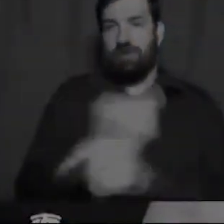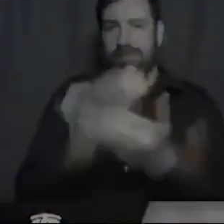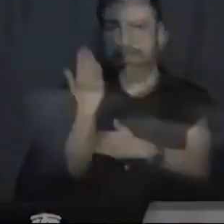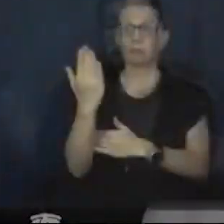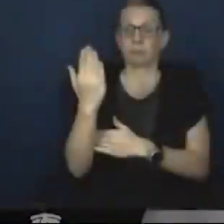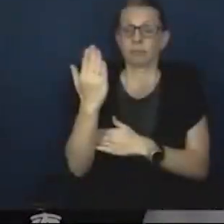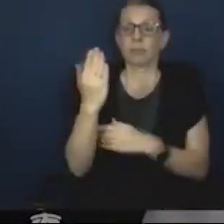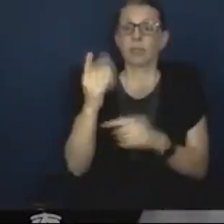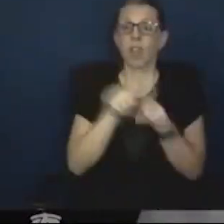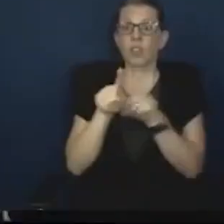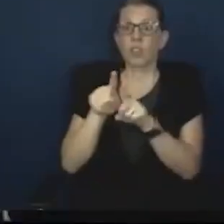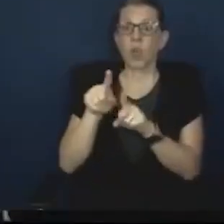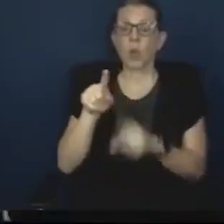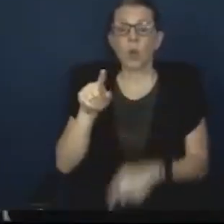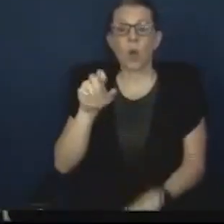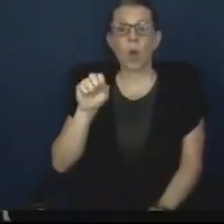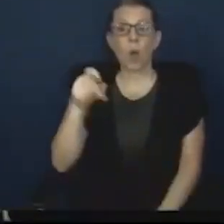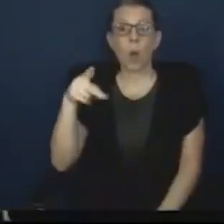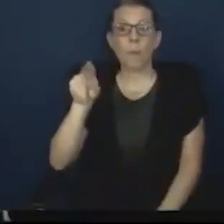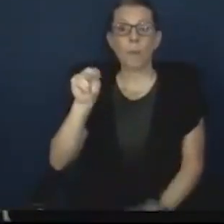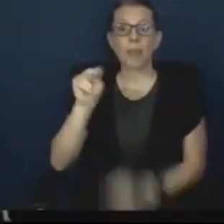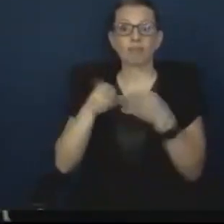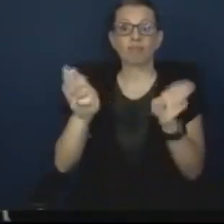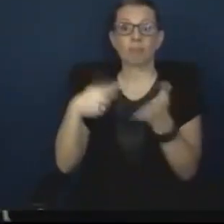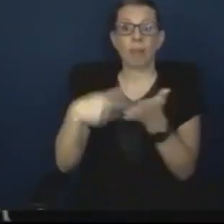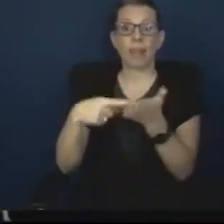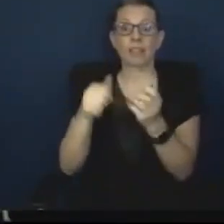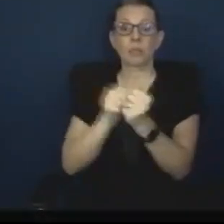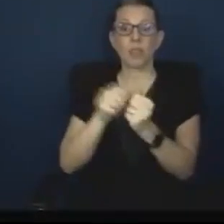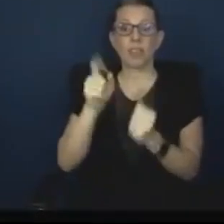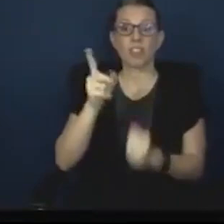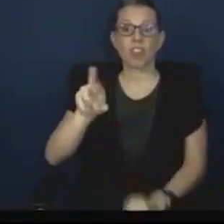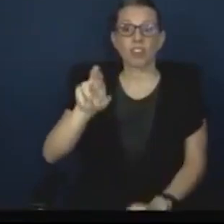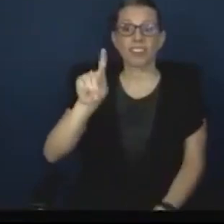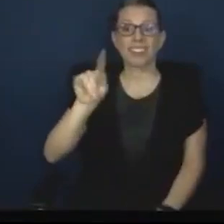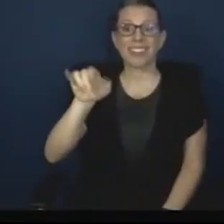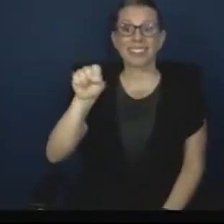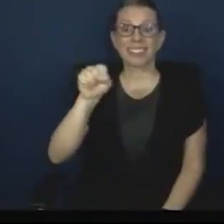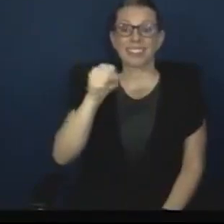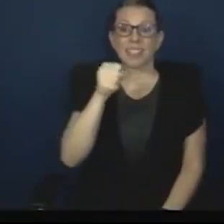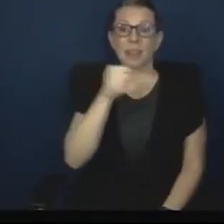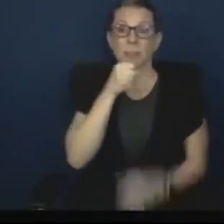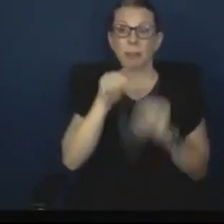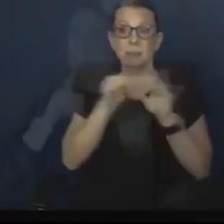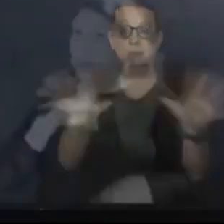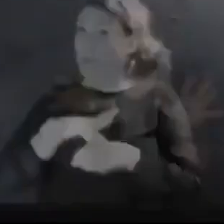with Dr. Stites podcasts. Now everywhere podcasts are available.